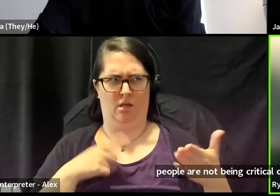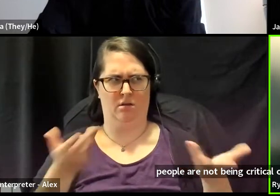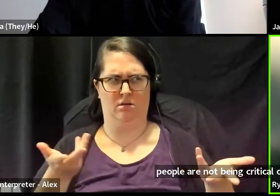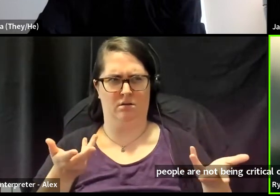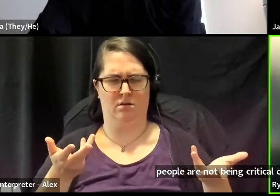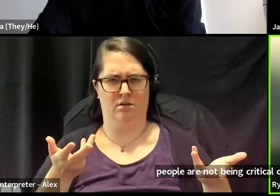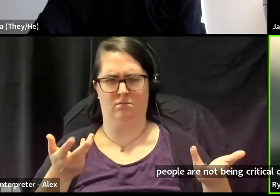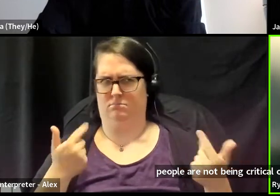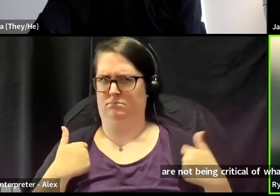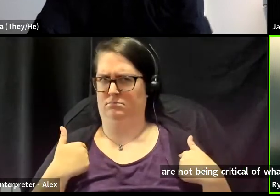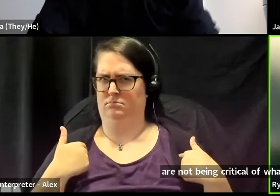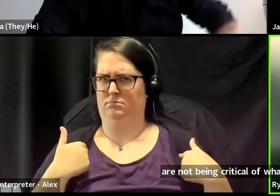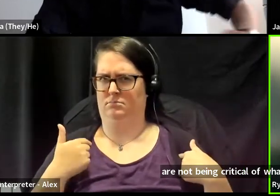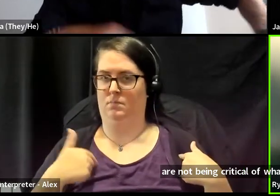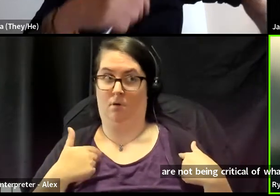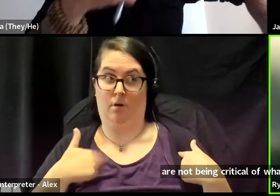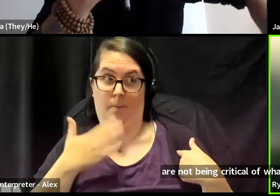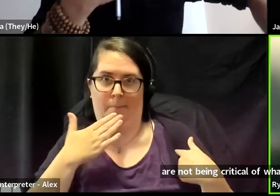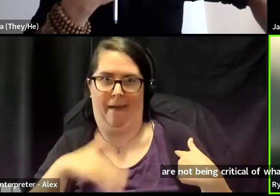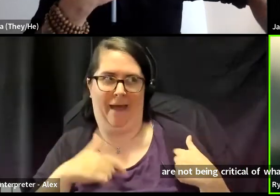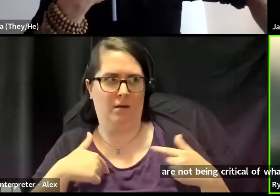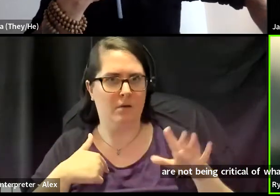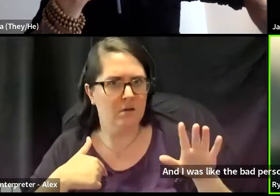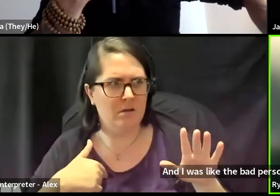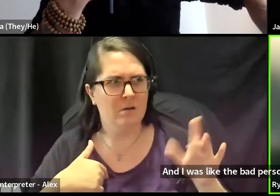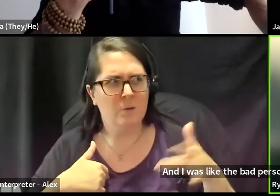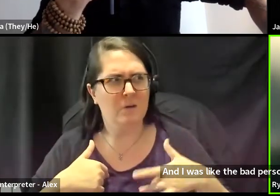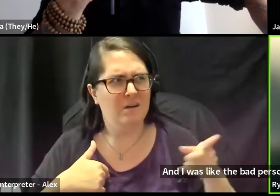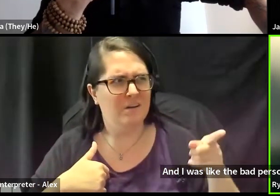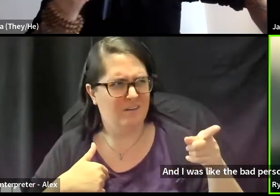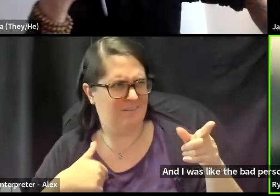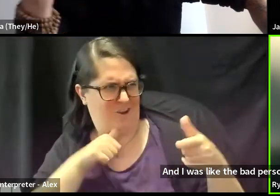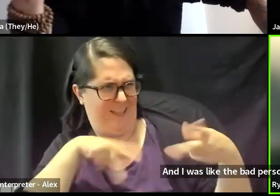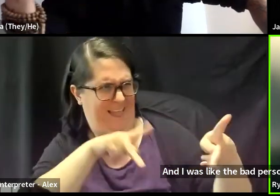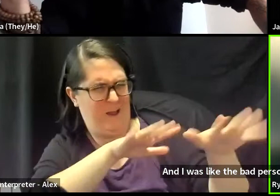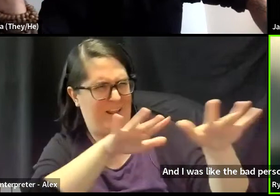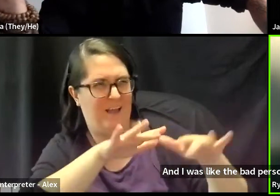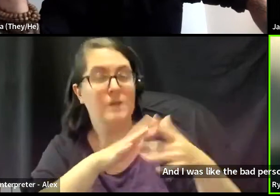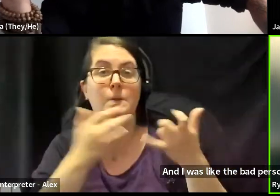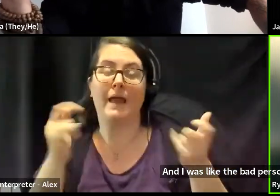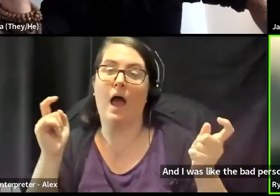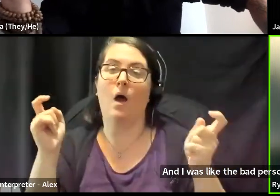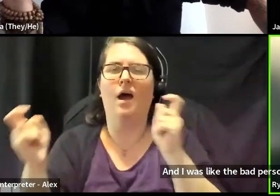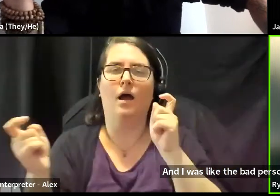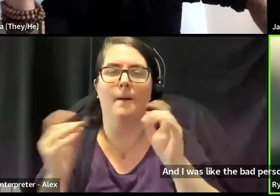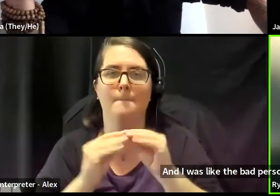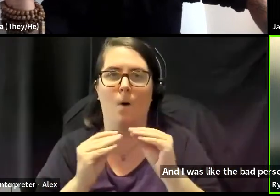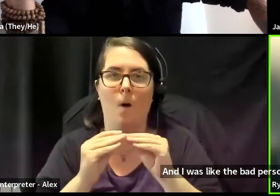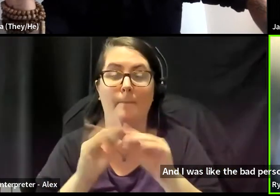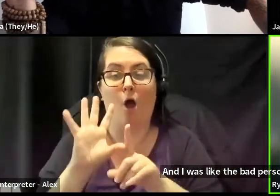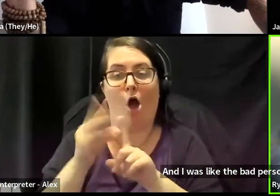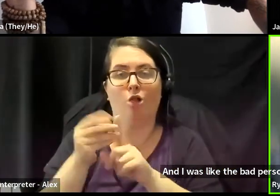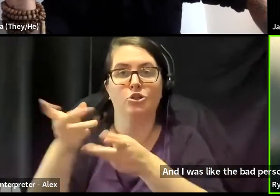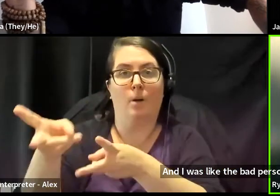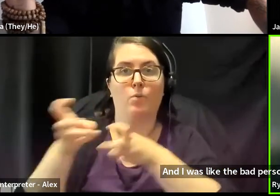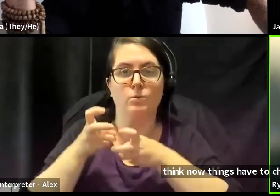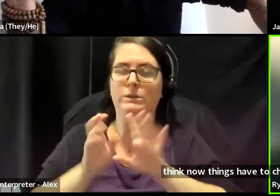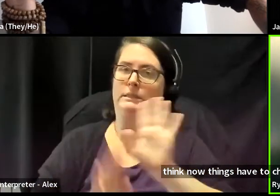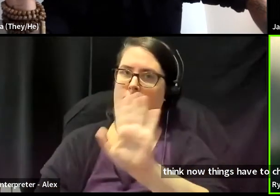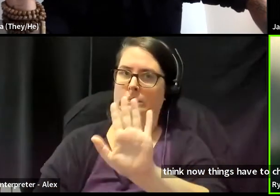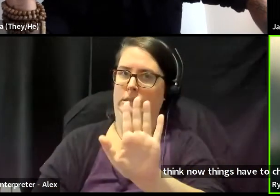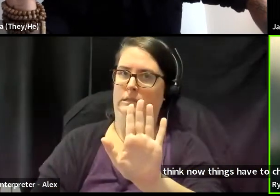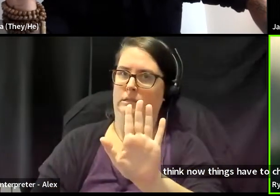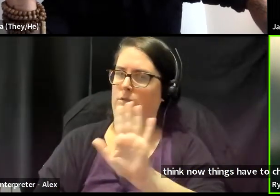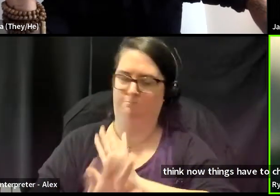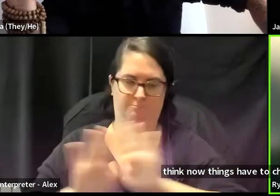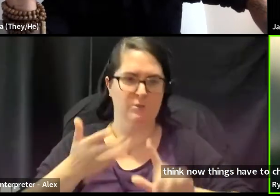I was like the bad person for saying this. And I think now things have changed a bit, particularly because cultural appropriation is a hot topic and everyone's talking